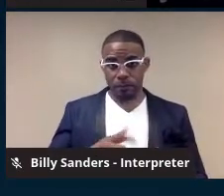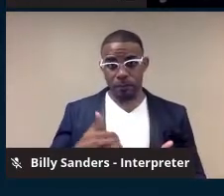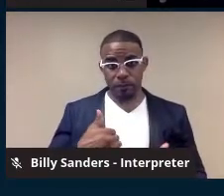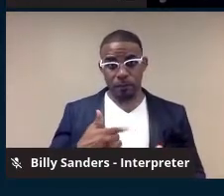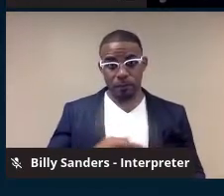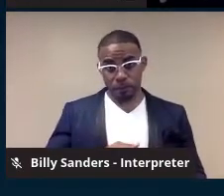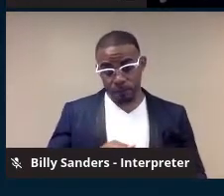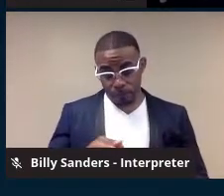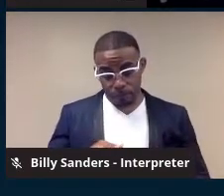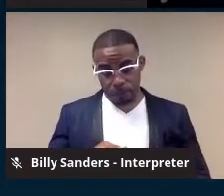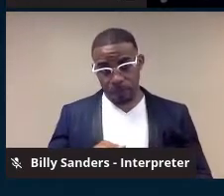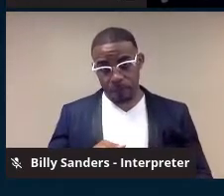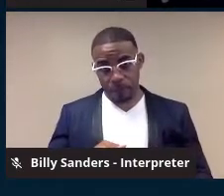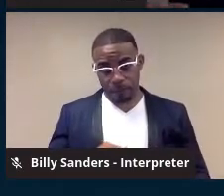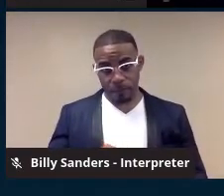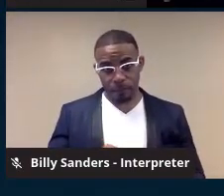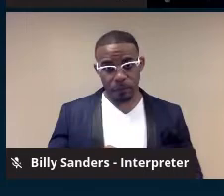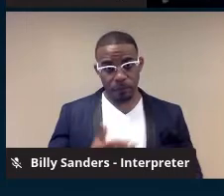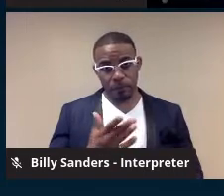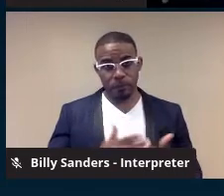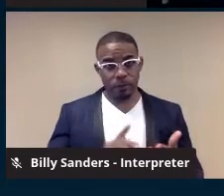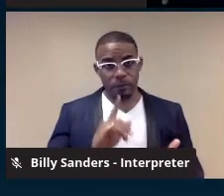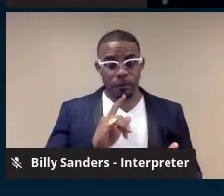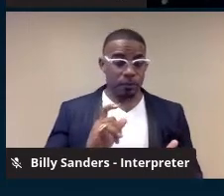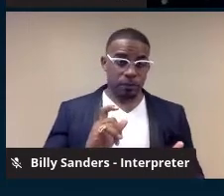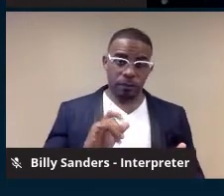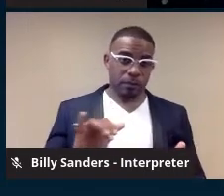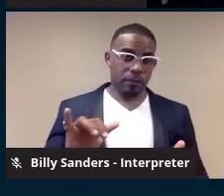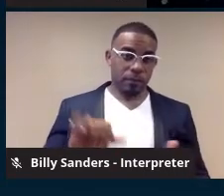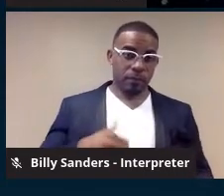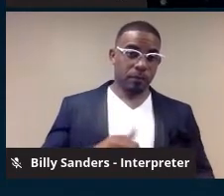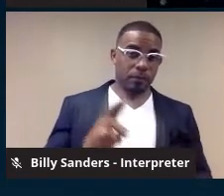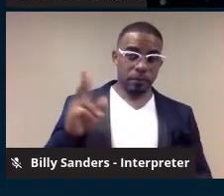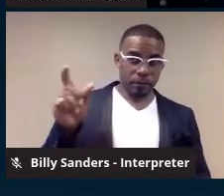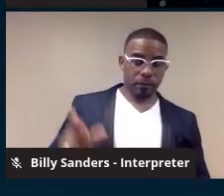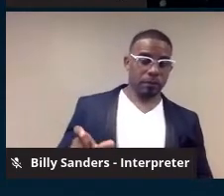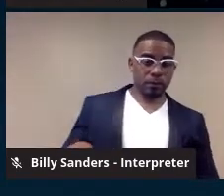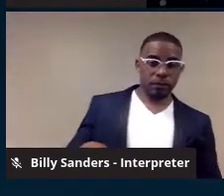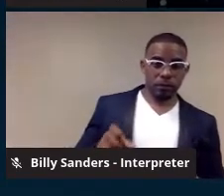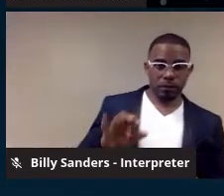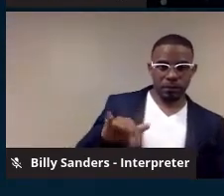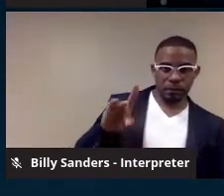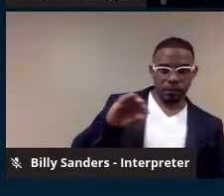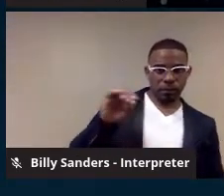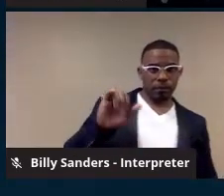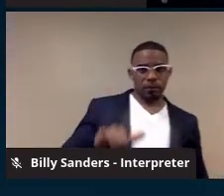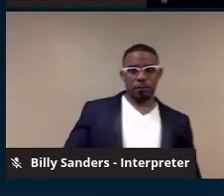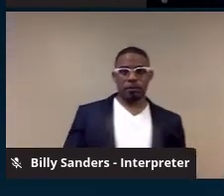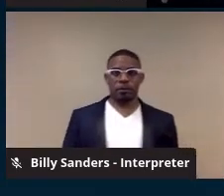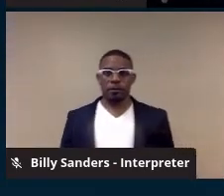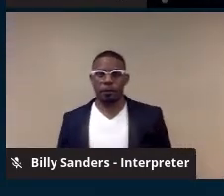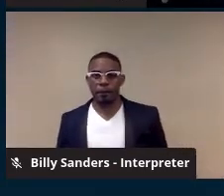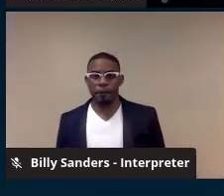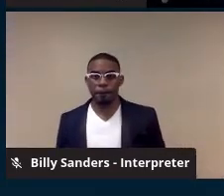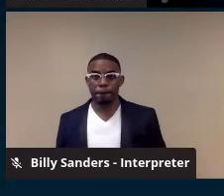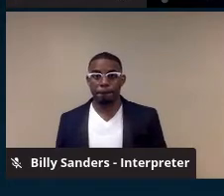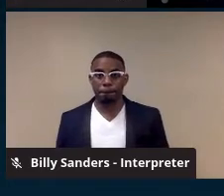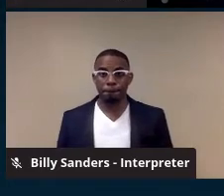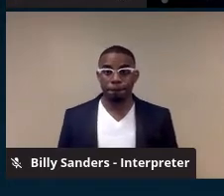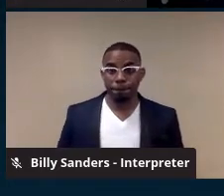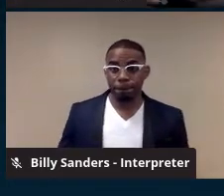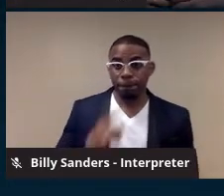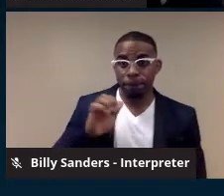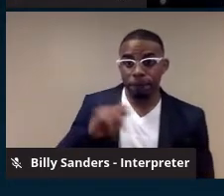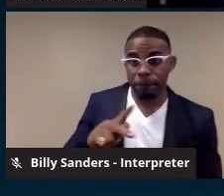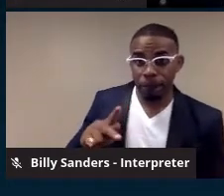main part of the code, which was the section on the right that takes up about 80% of that. And you say it does